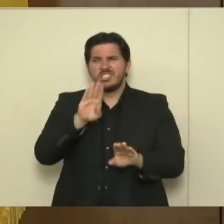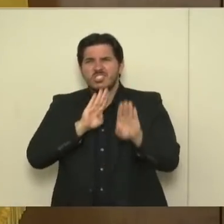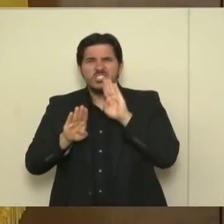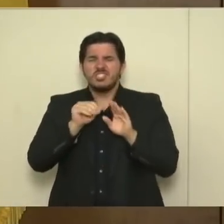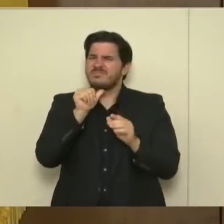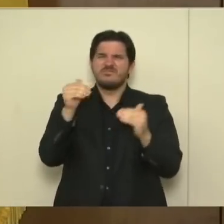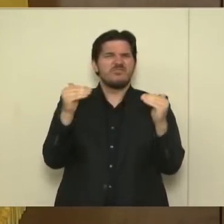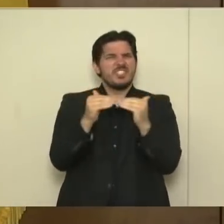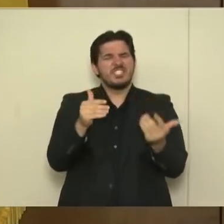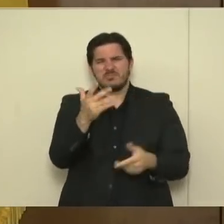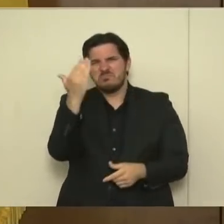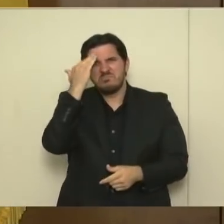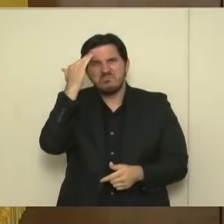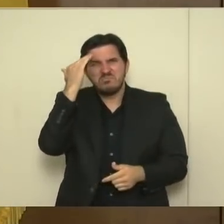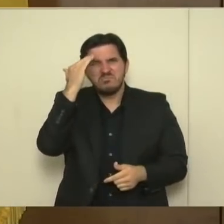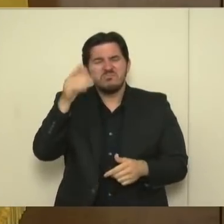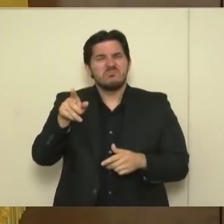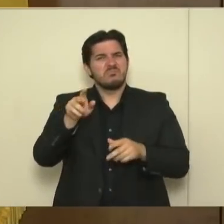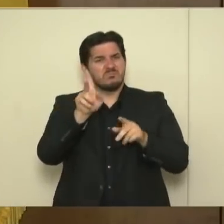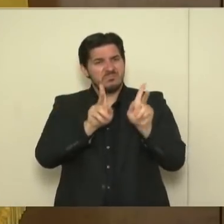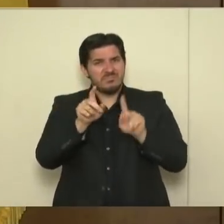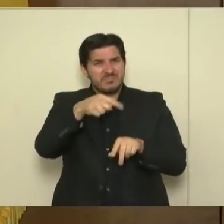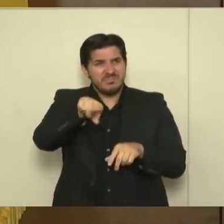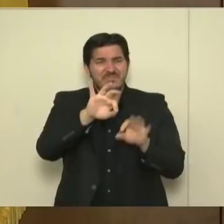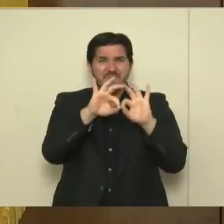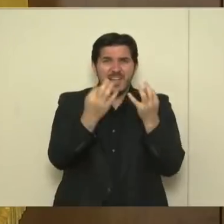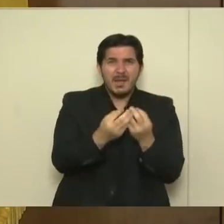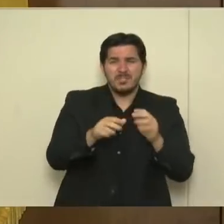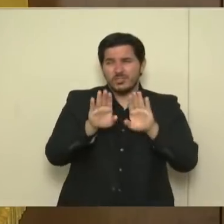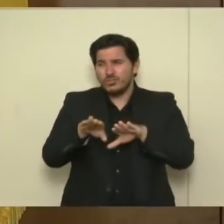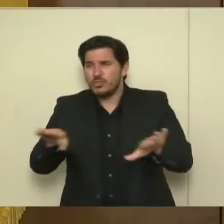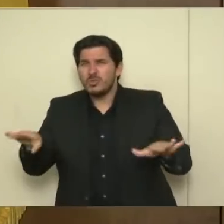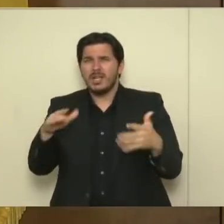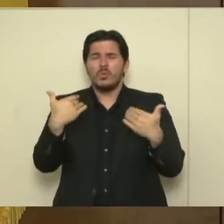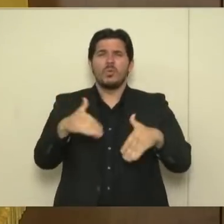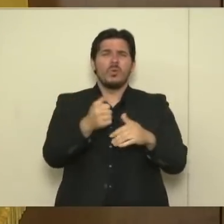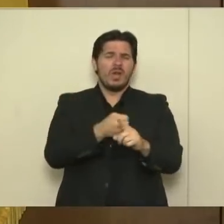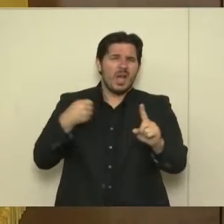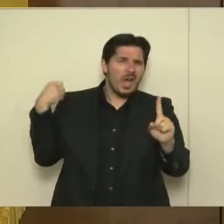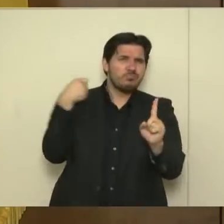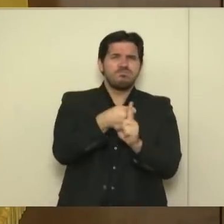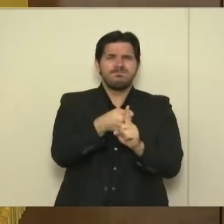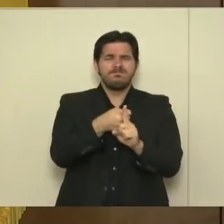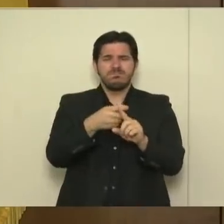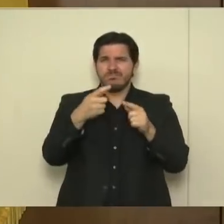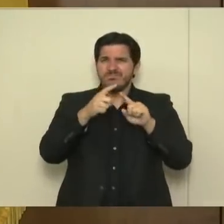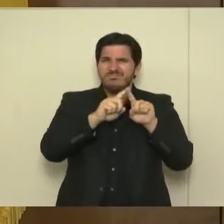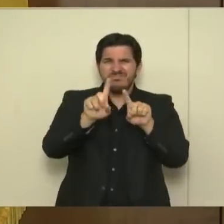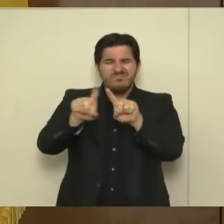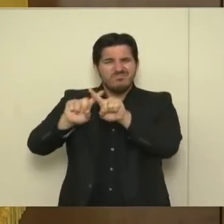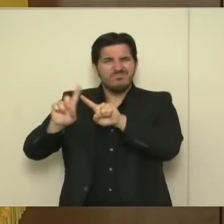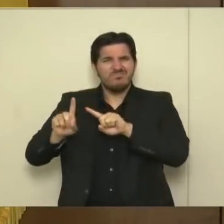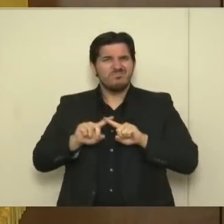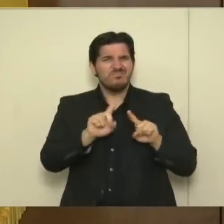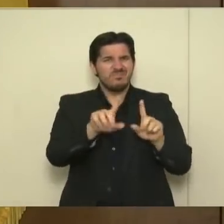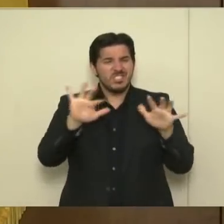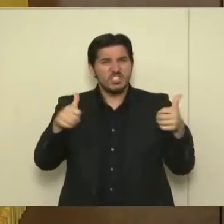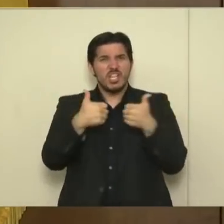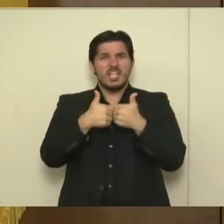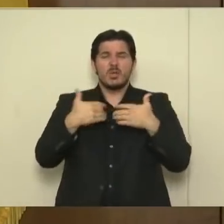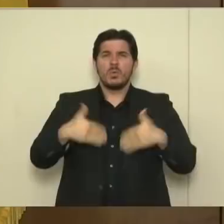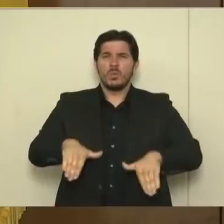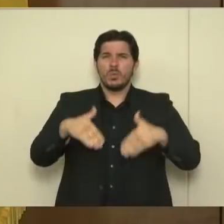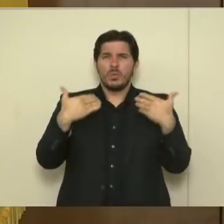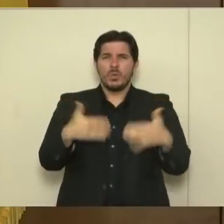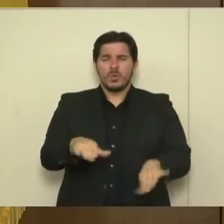with children have been really impacted in enormous ways, and their challenges are great. And